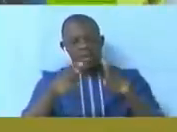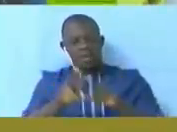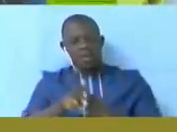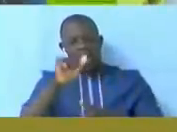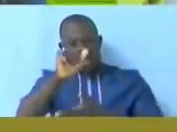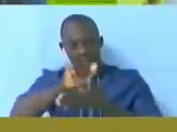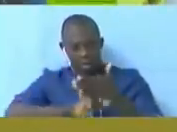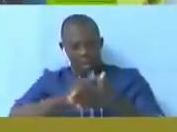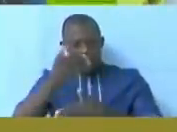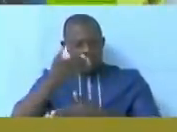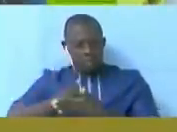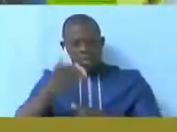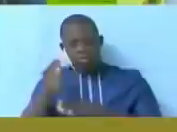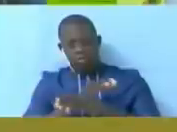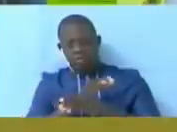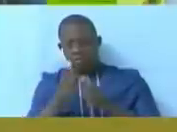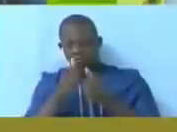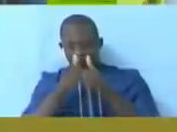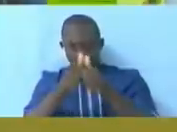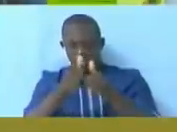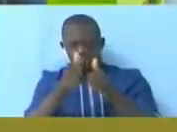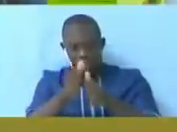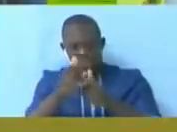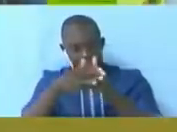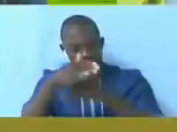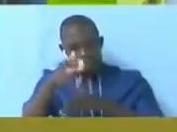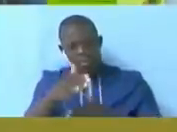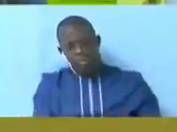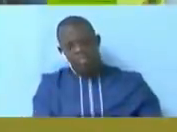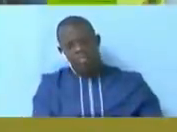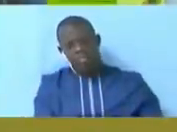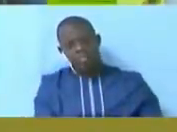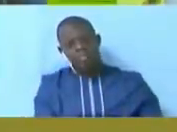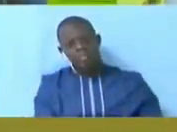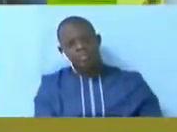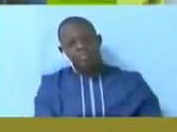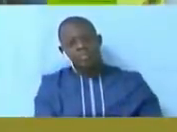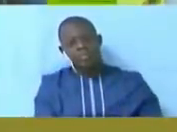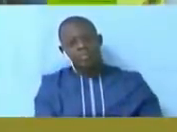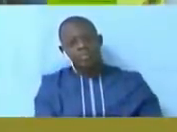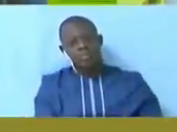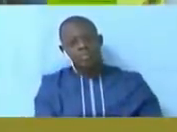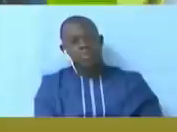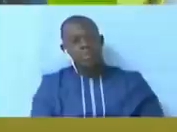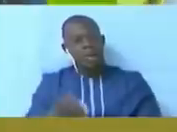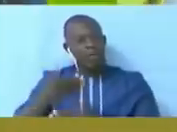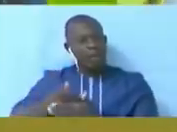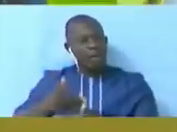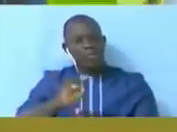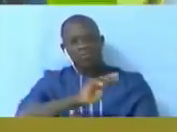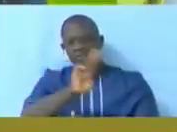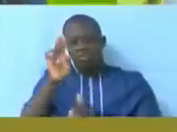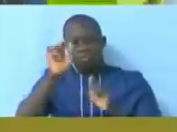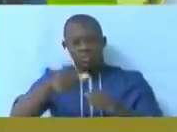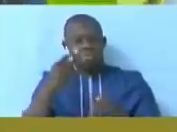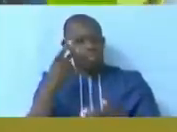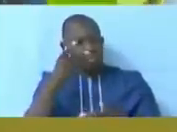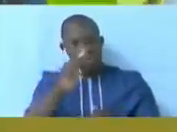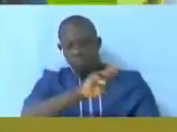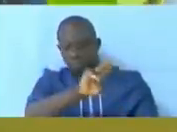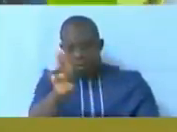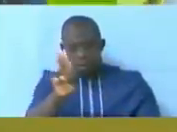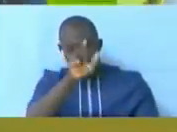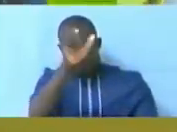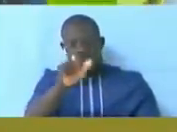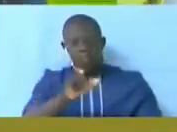njio murunkan kesi kiti o njio ngambula ta safari o noma killing. File could not be seen anywhere. File o njio amanje no handi